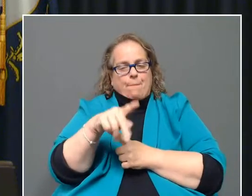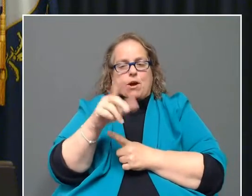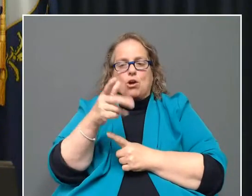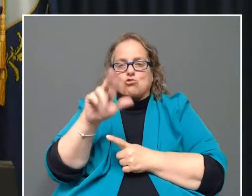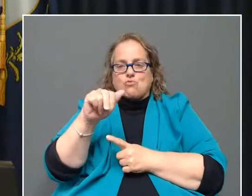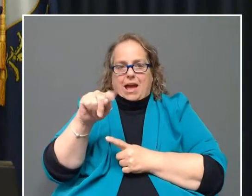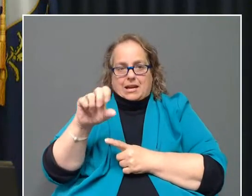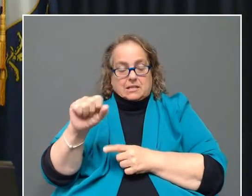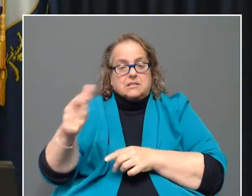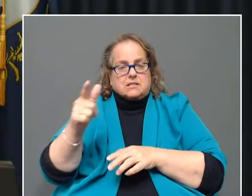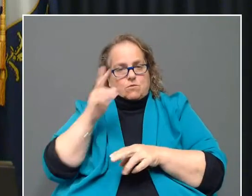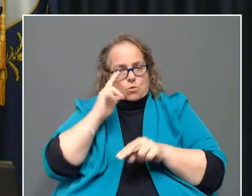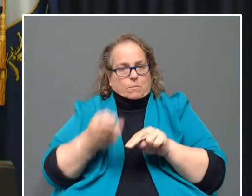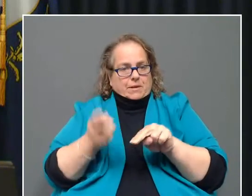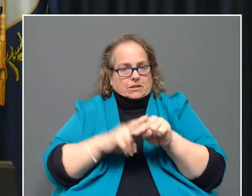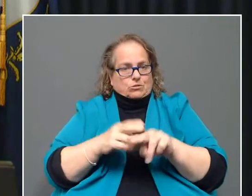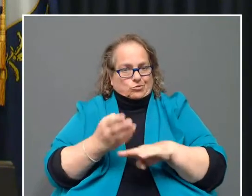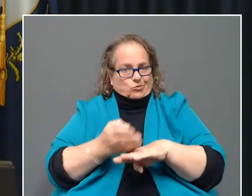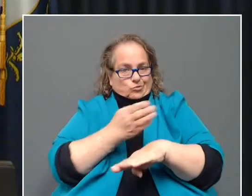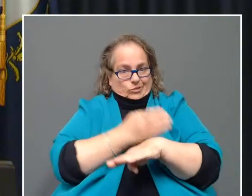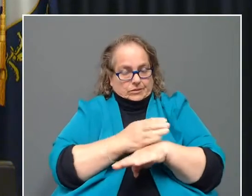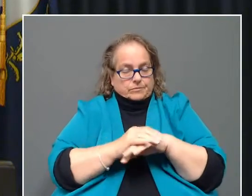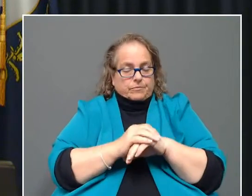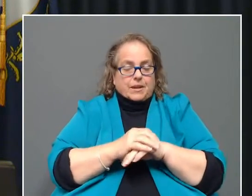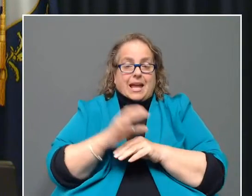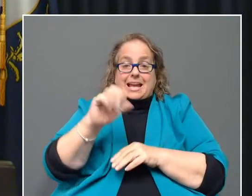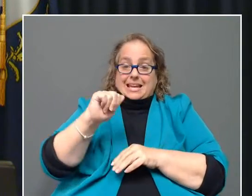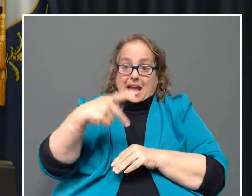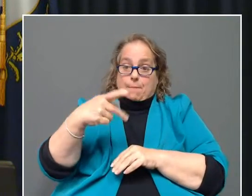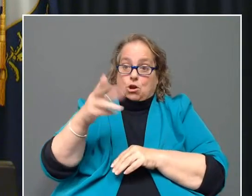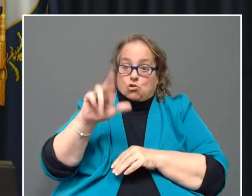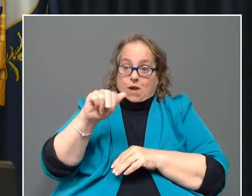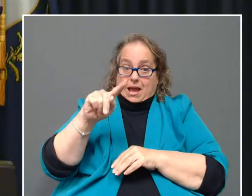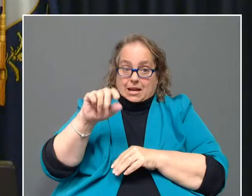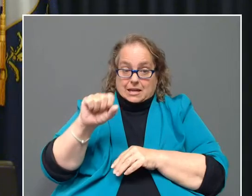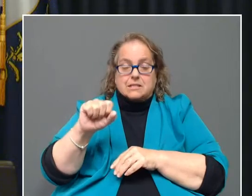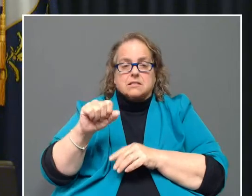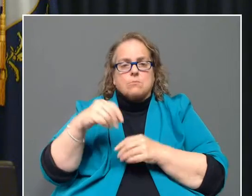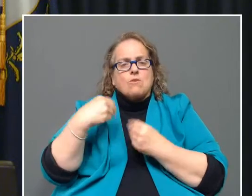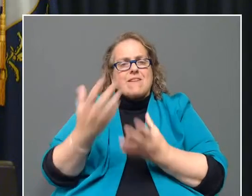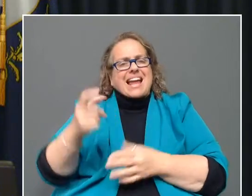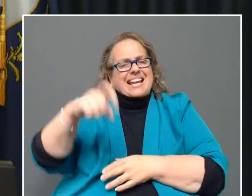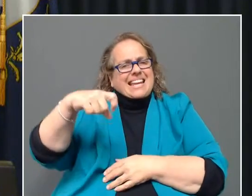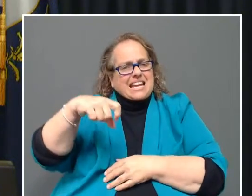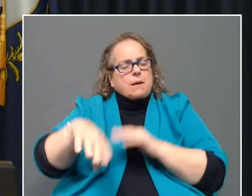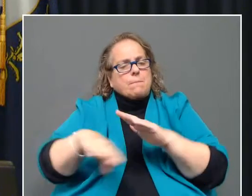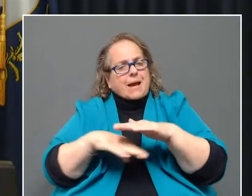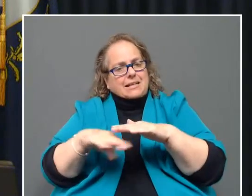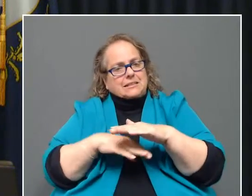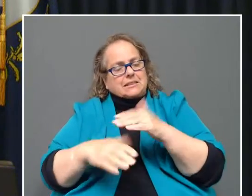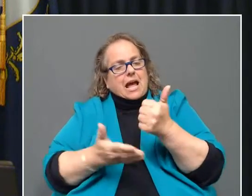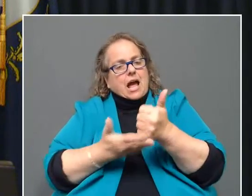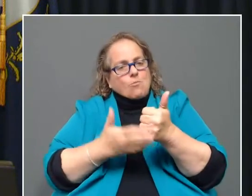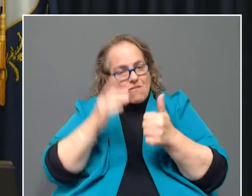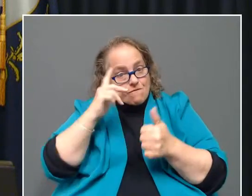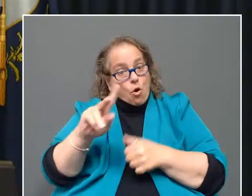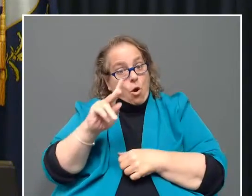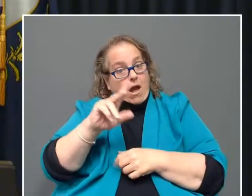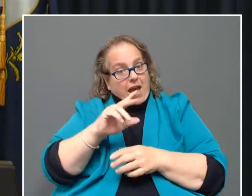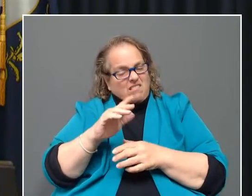increased. That is big news. CAP grants provide need-based assistance to eligible Kentucky undergraduate students.